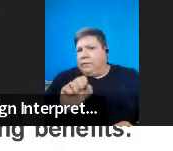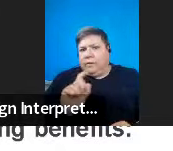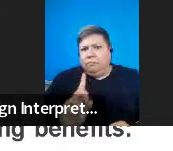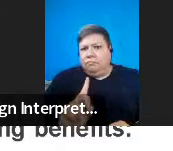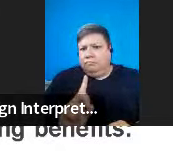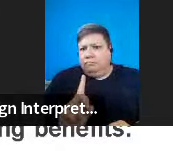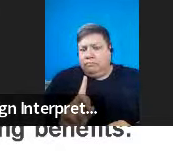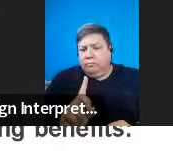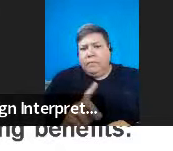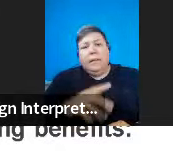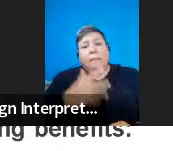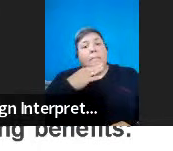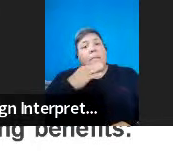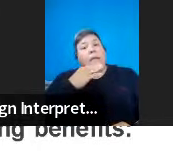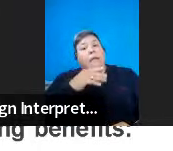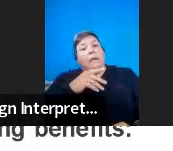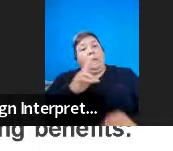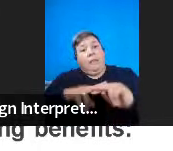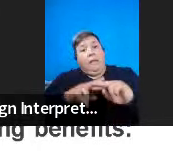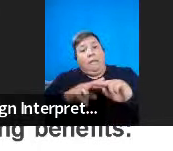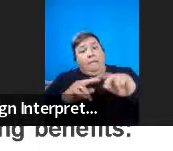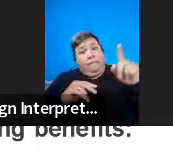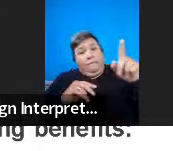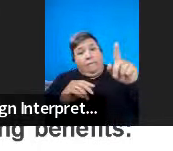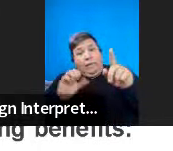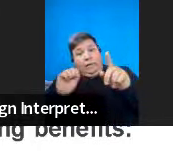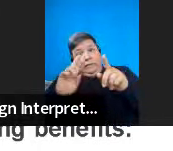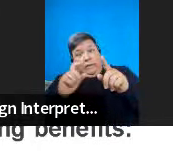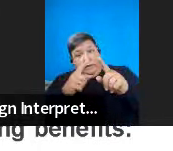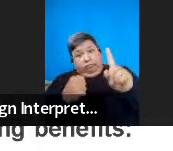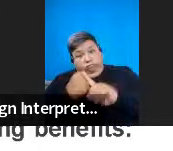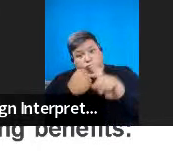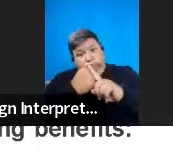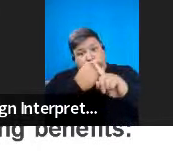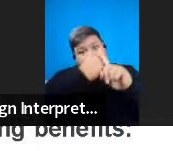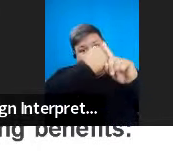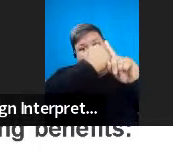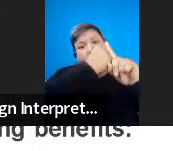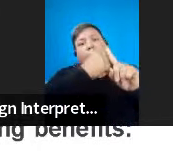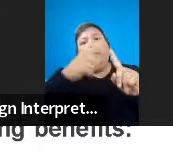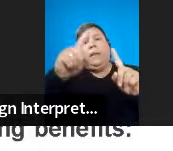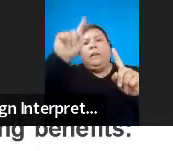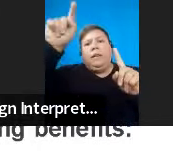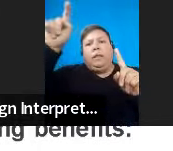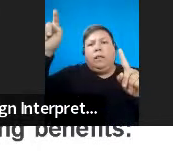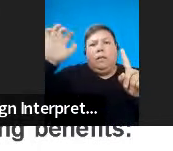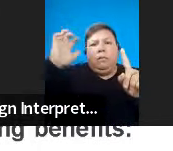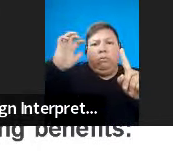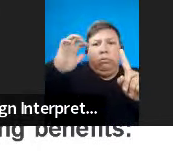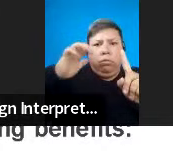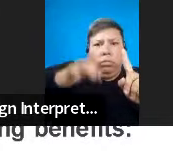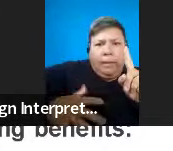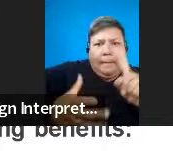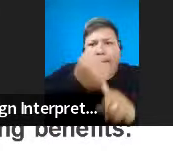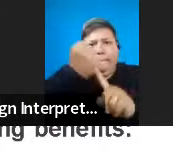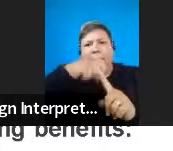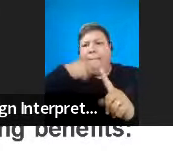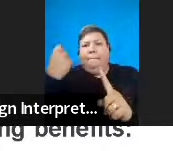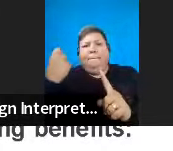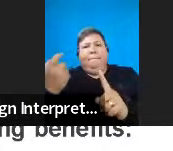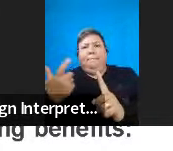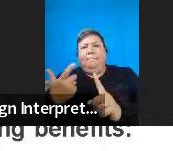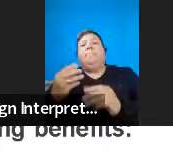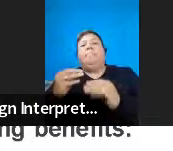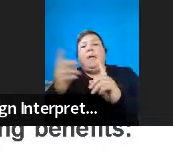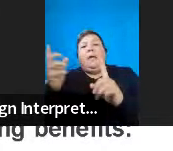not help us if you facilitate us faster, but we got delayed because one of the government agencies still wants to stop our consignment, do the